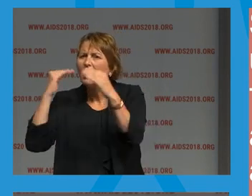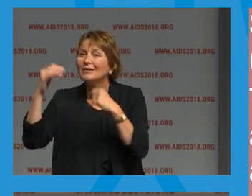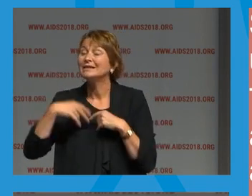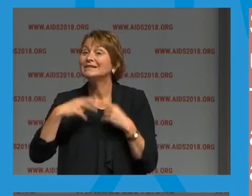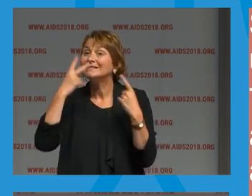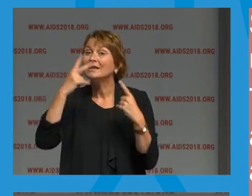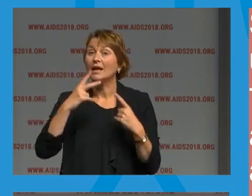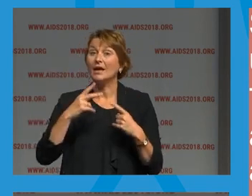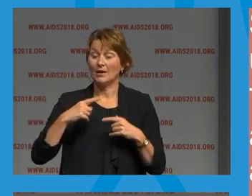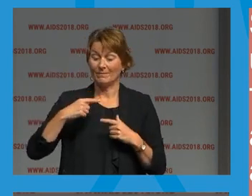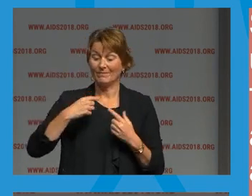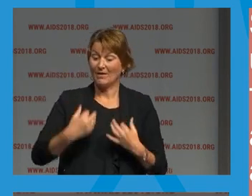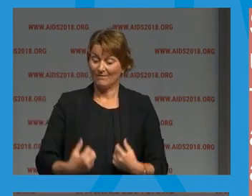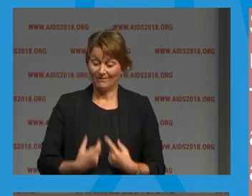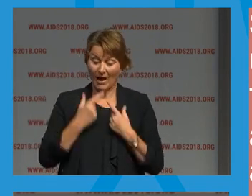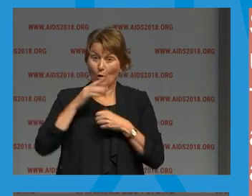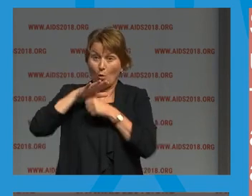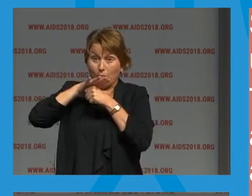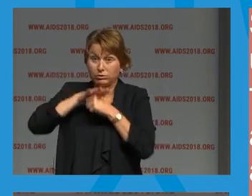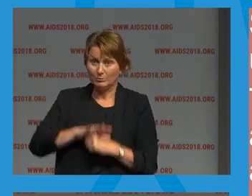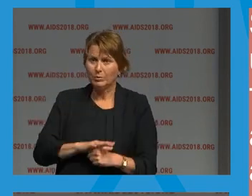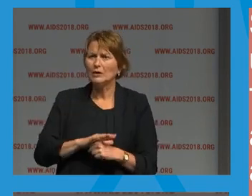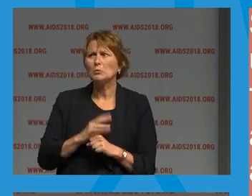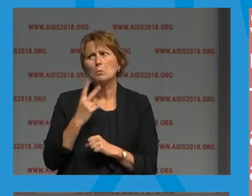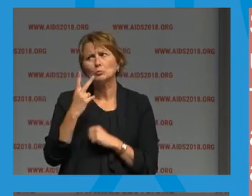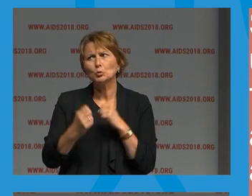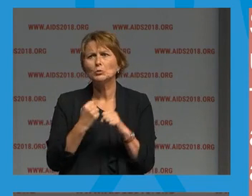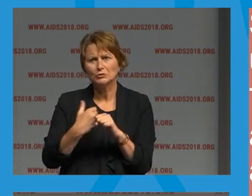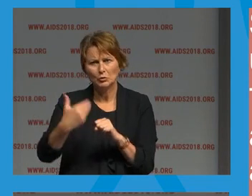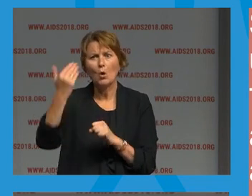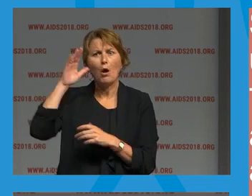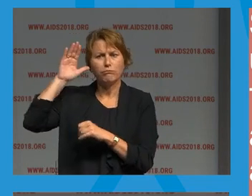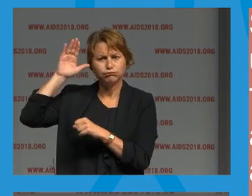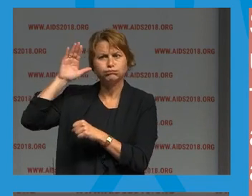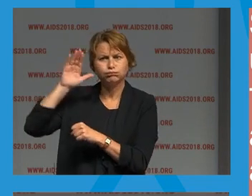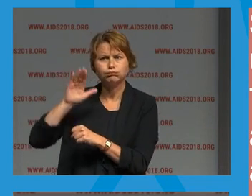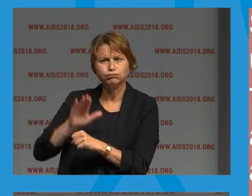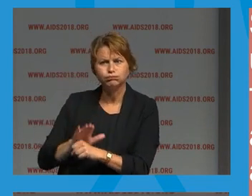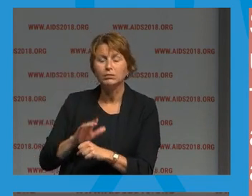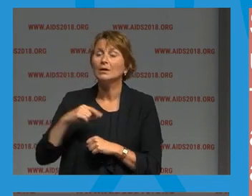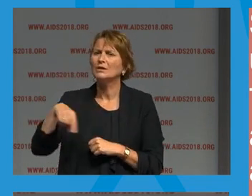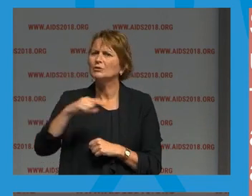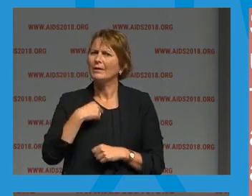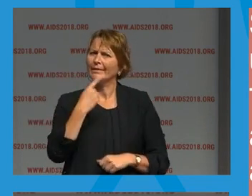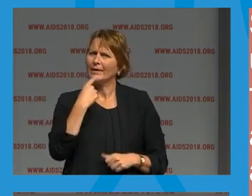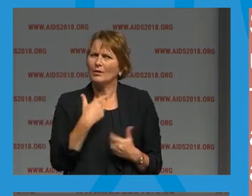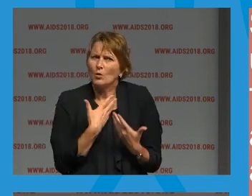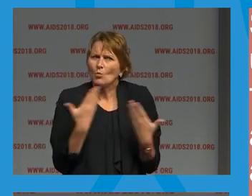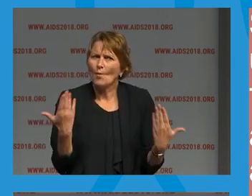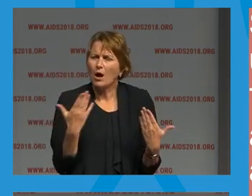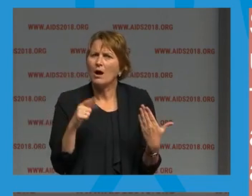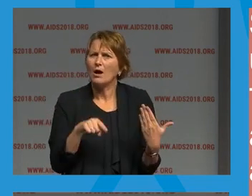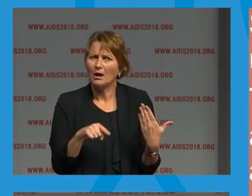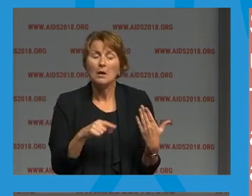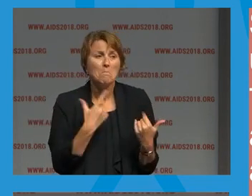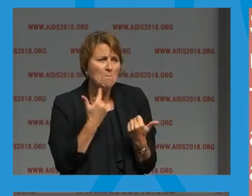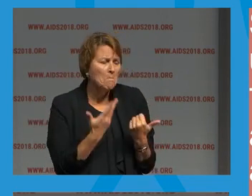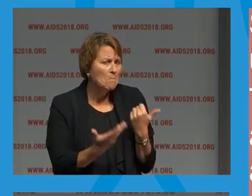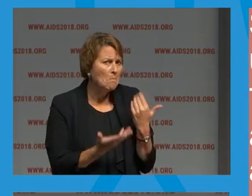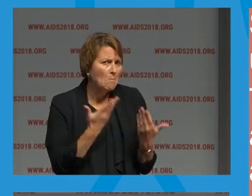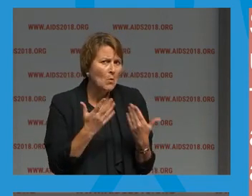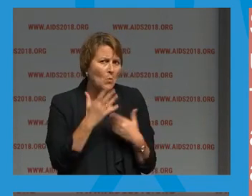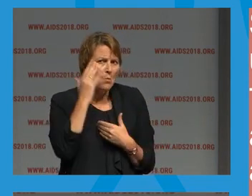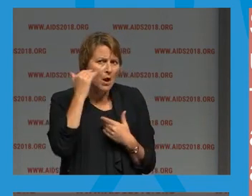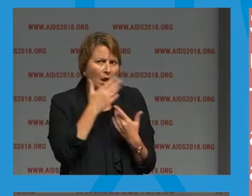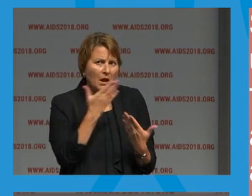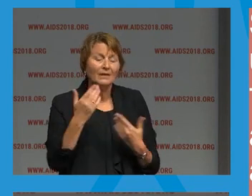decreased viral load suppression beginning about 2 years ago. We asked ourselves, is this adherence? And then we found